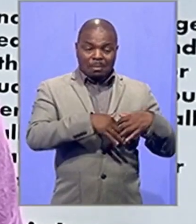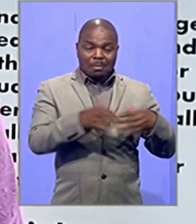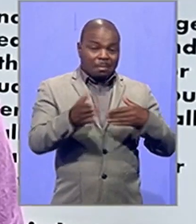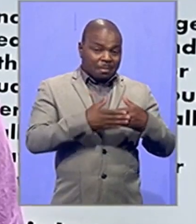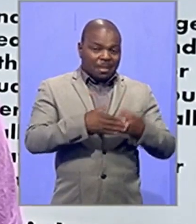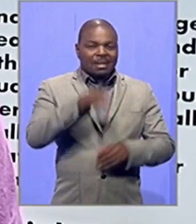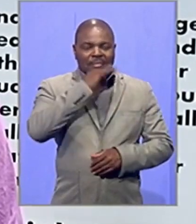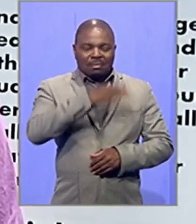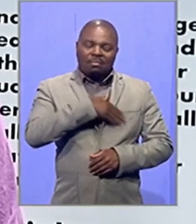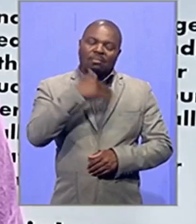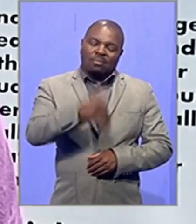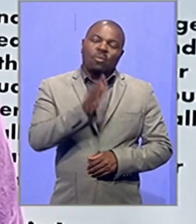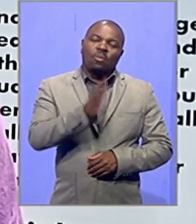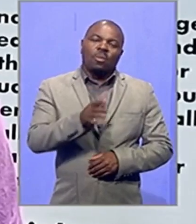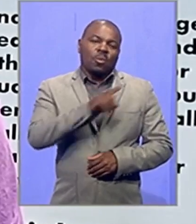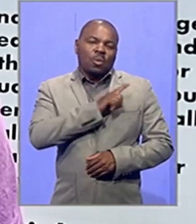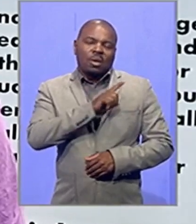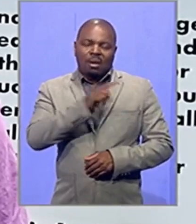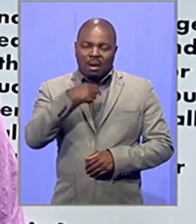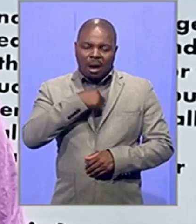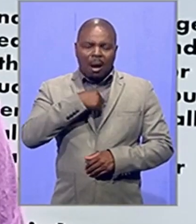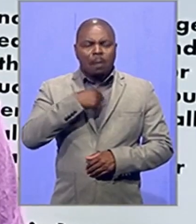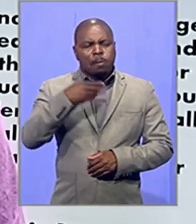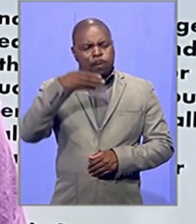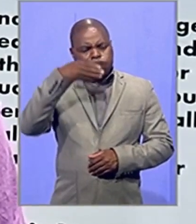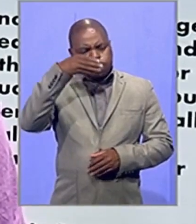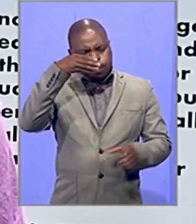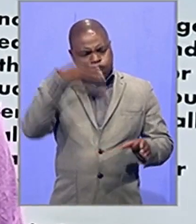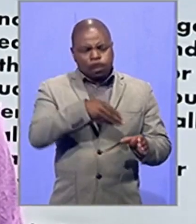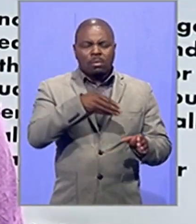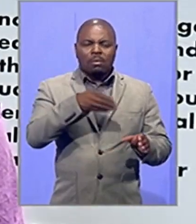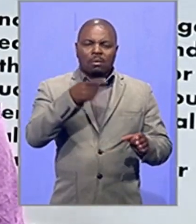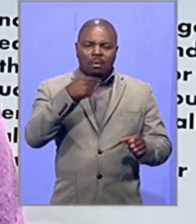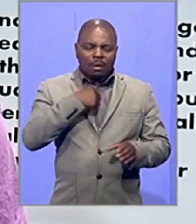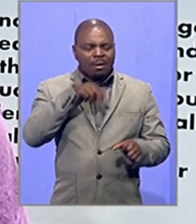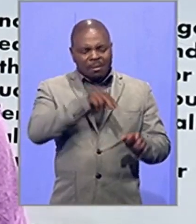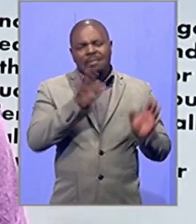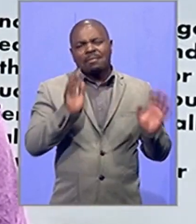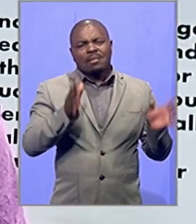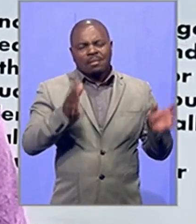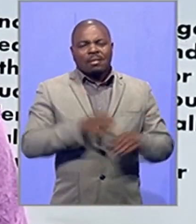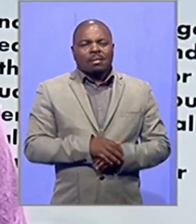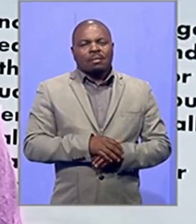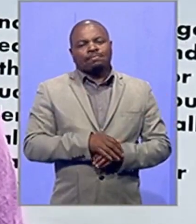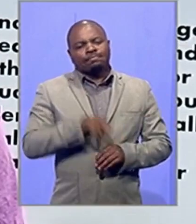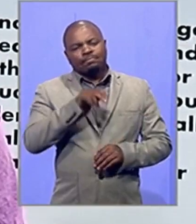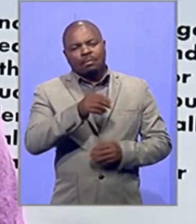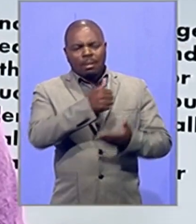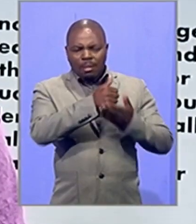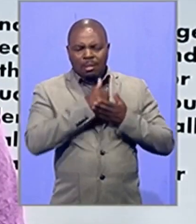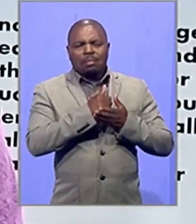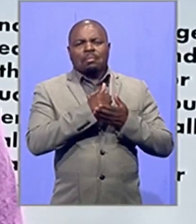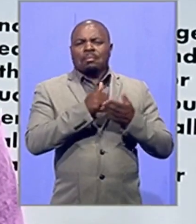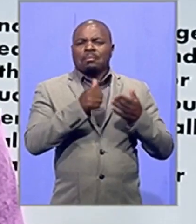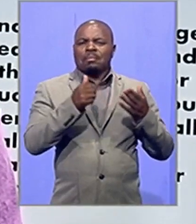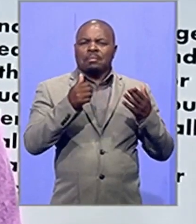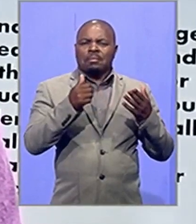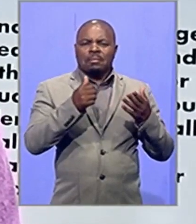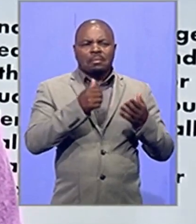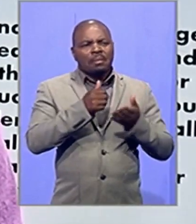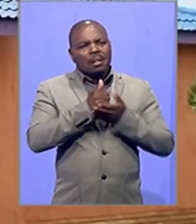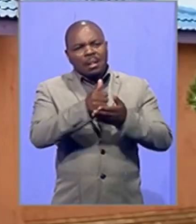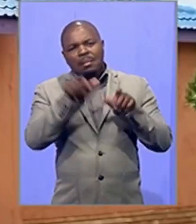closing down, because I've been in the shelter. I've experienced a lot of help that they have done